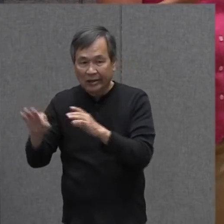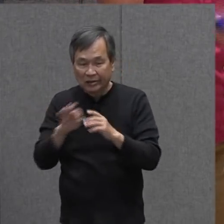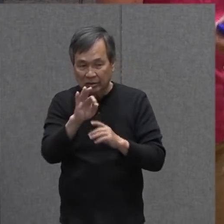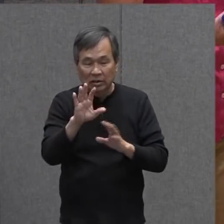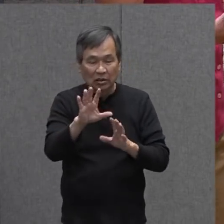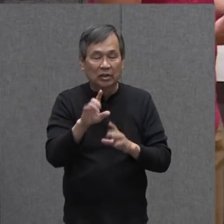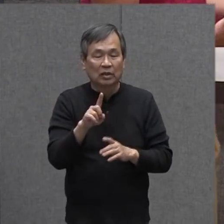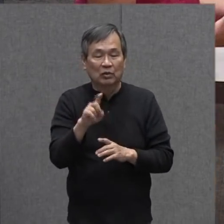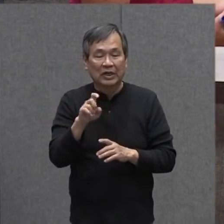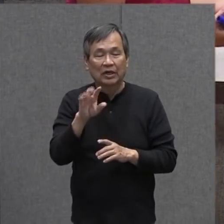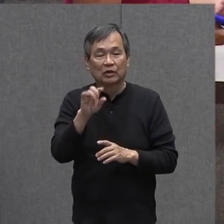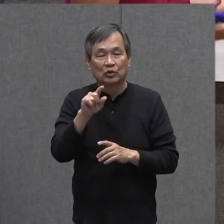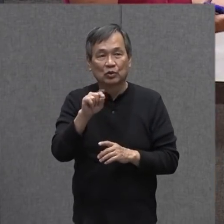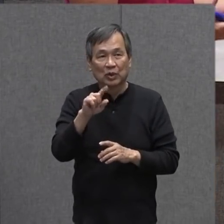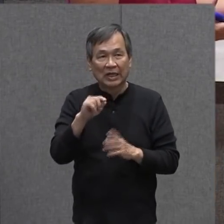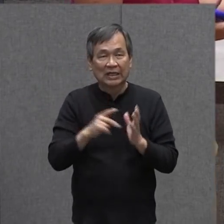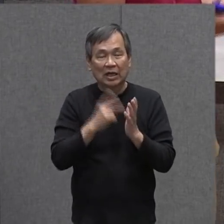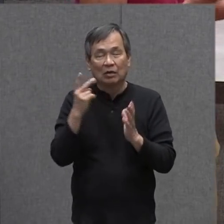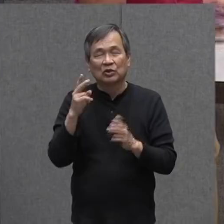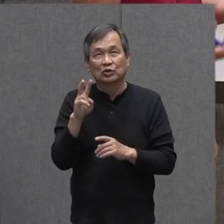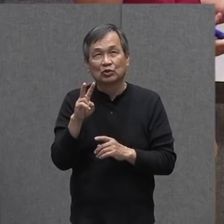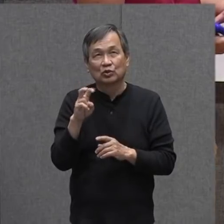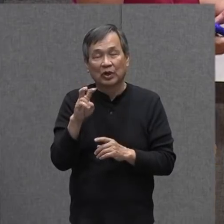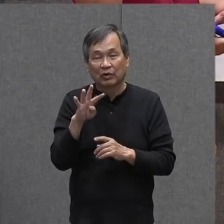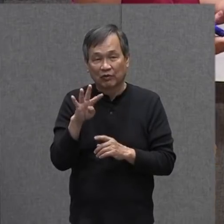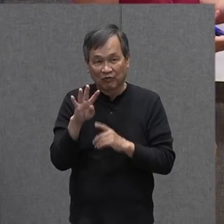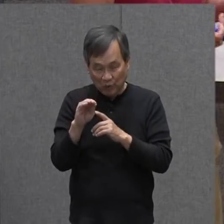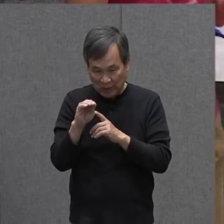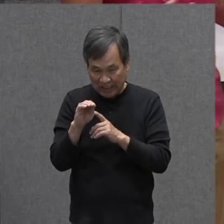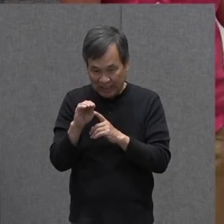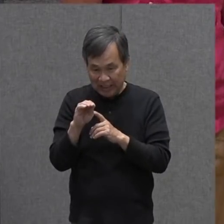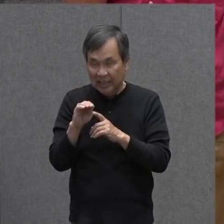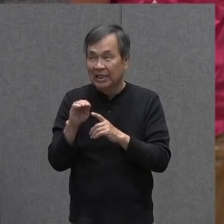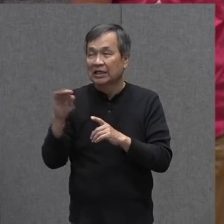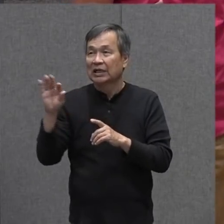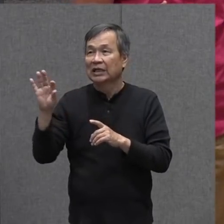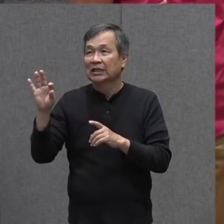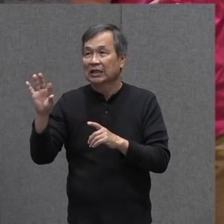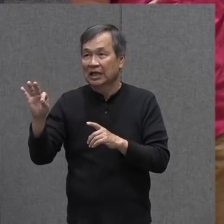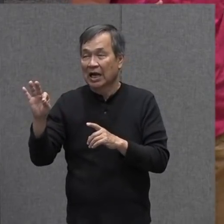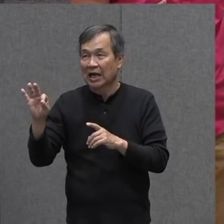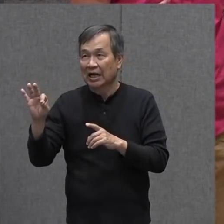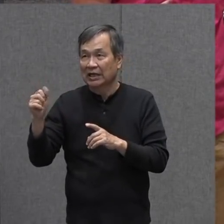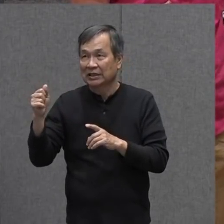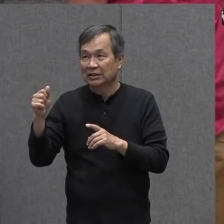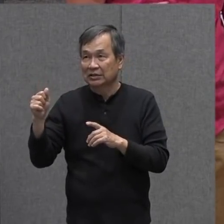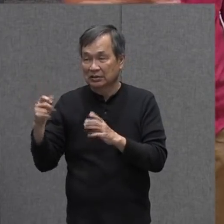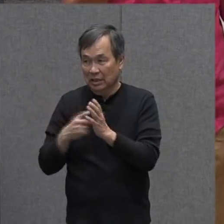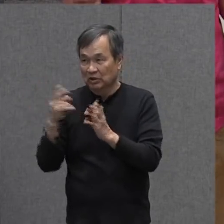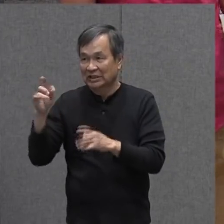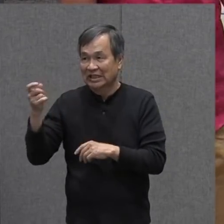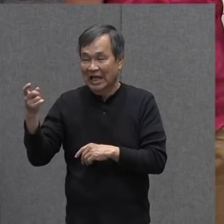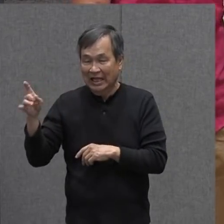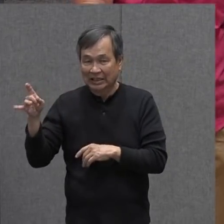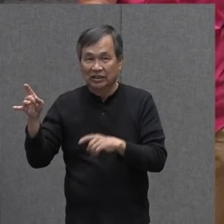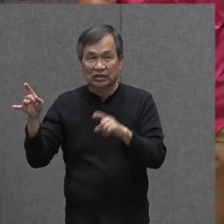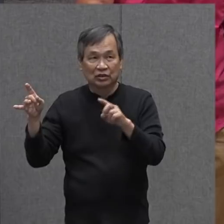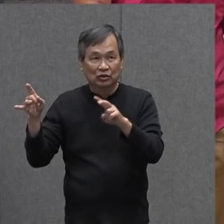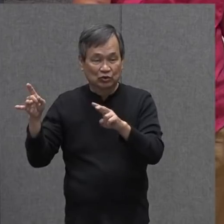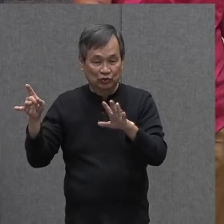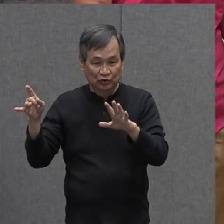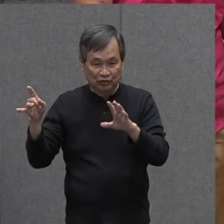4, right? So 2 plants, each plant produced 2 seeds. So we doubled our